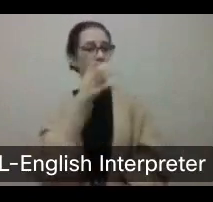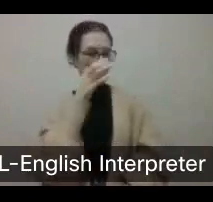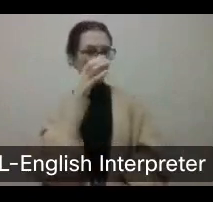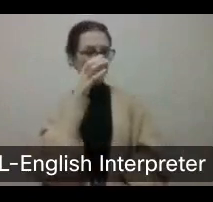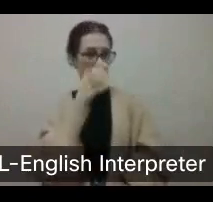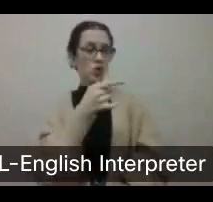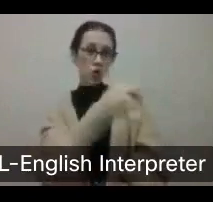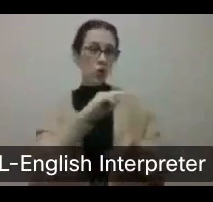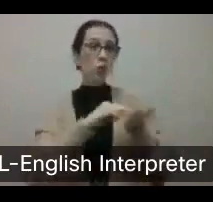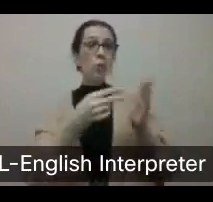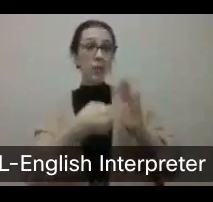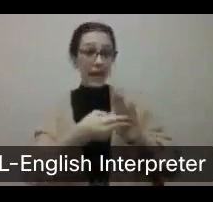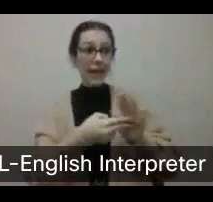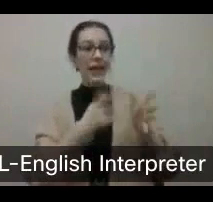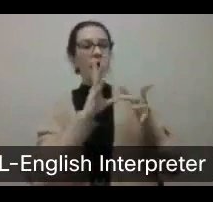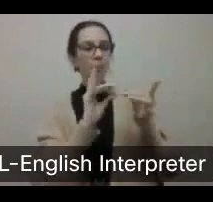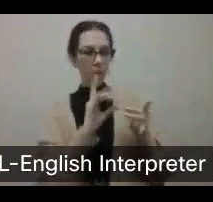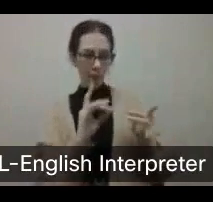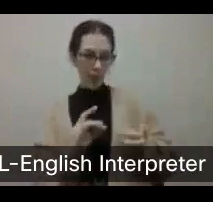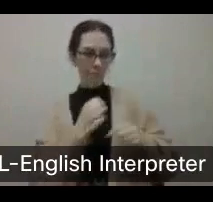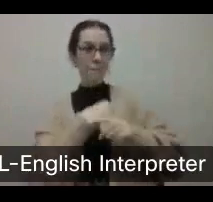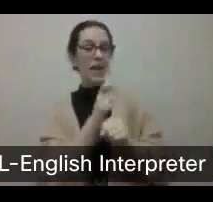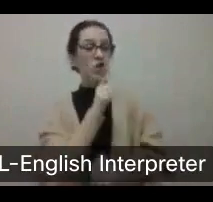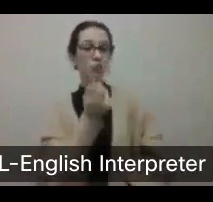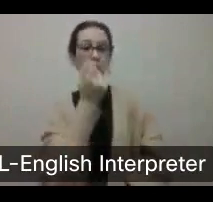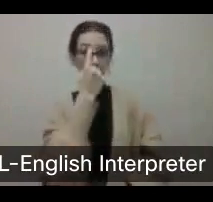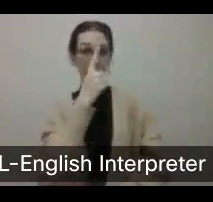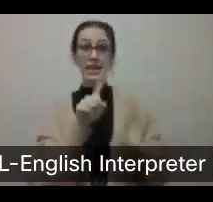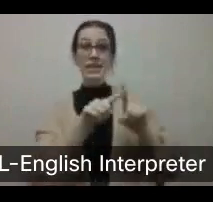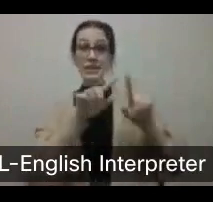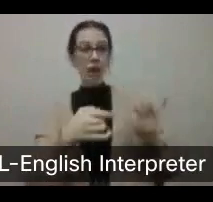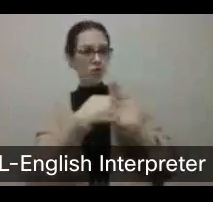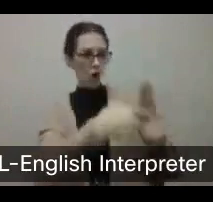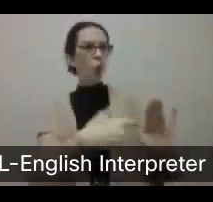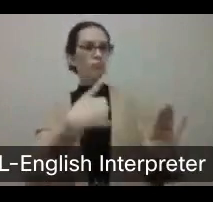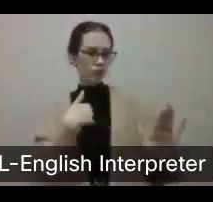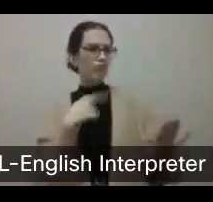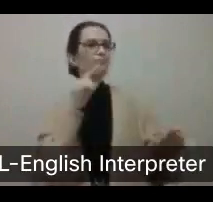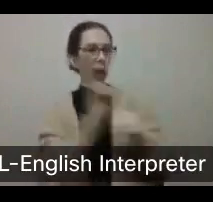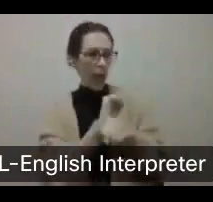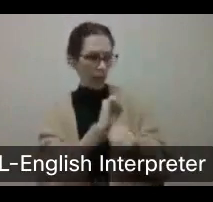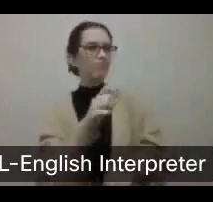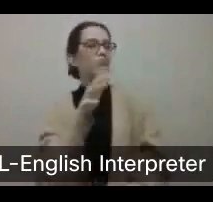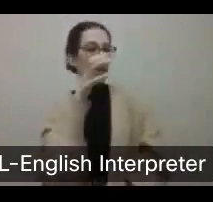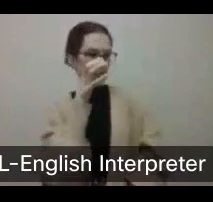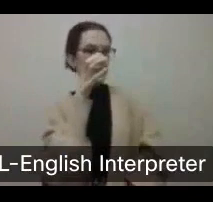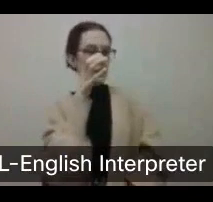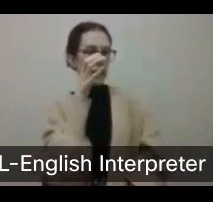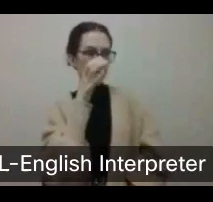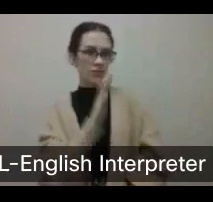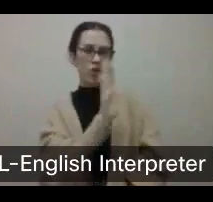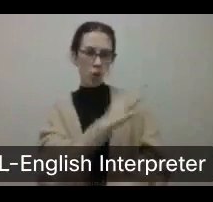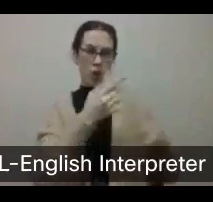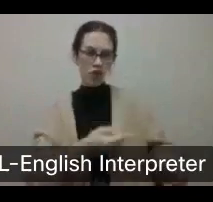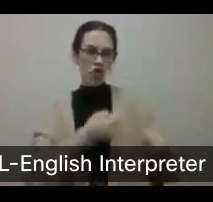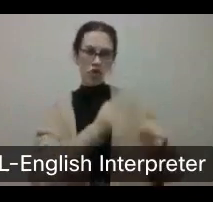ensure you've understood correctly, and also show your friend that you were indeed listening to them as they were sharing their struggles with you. So